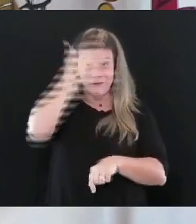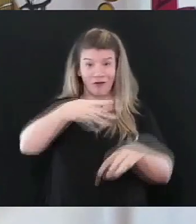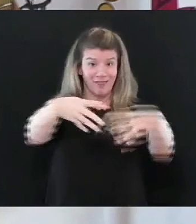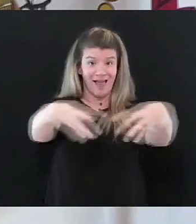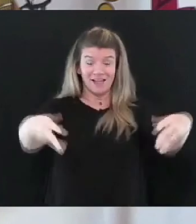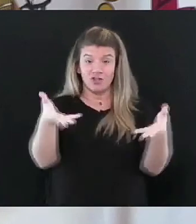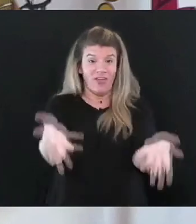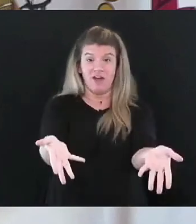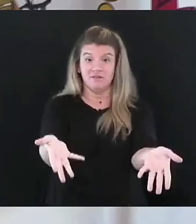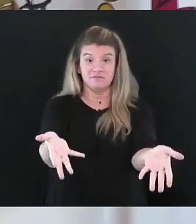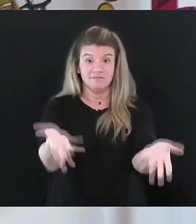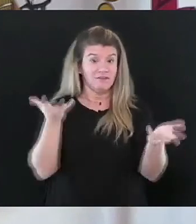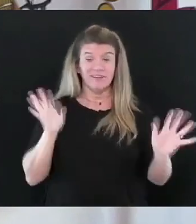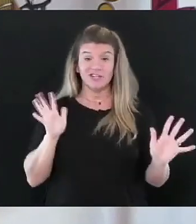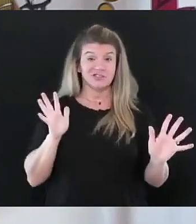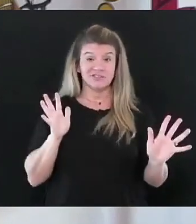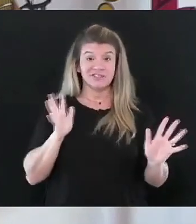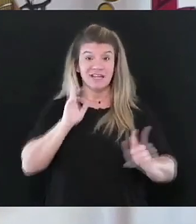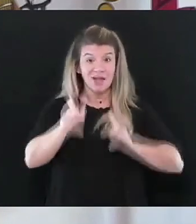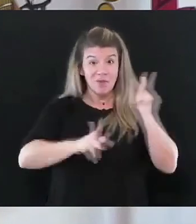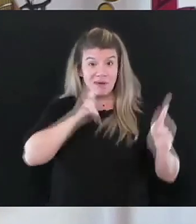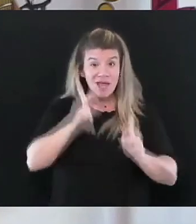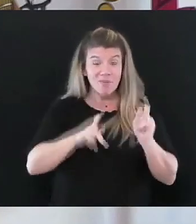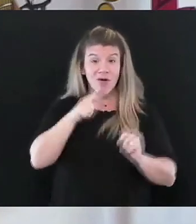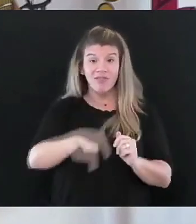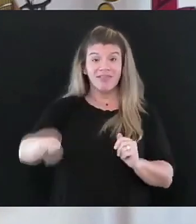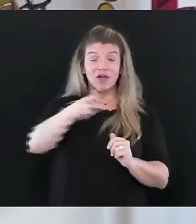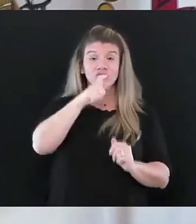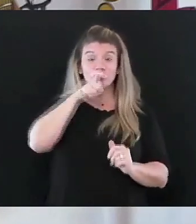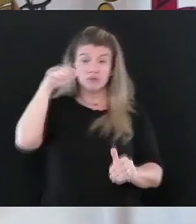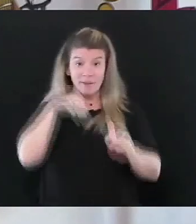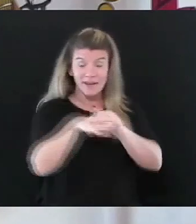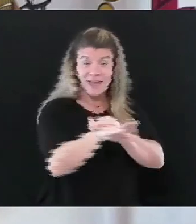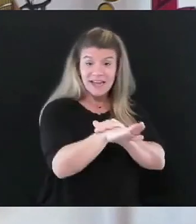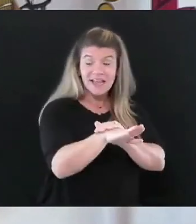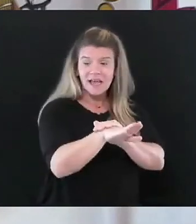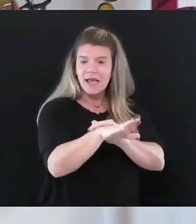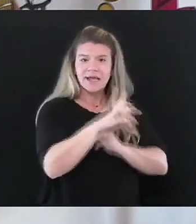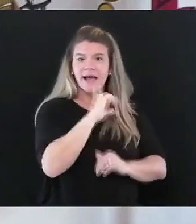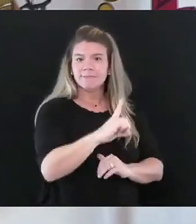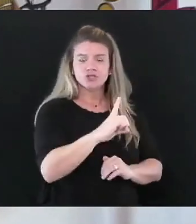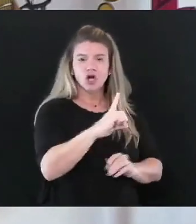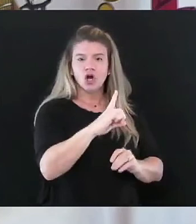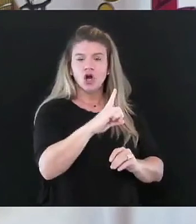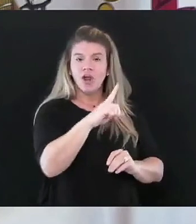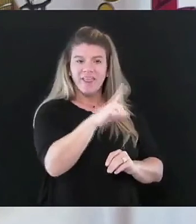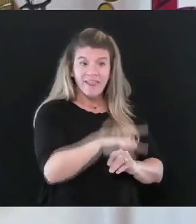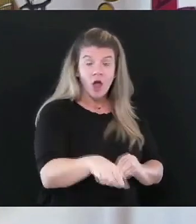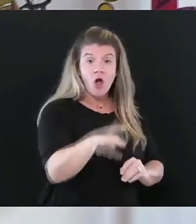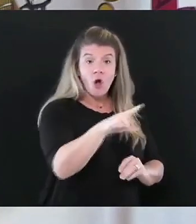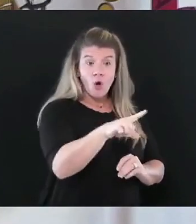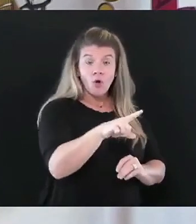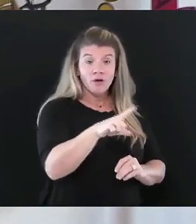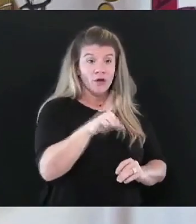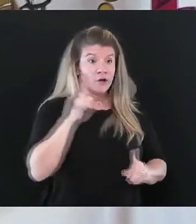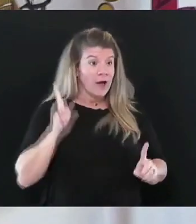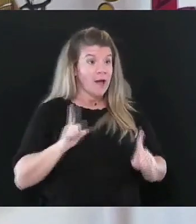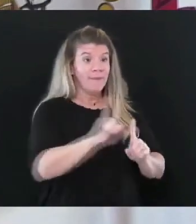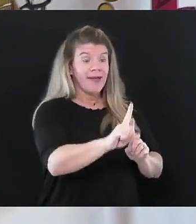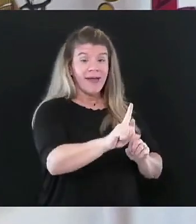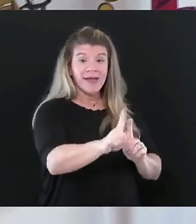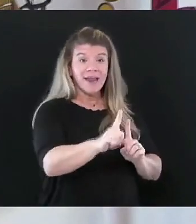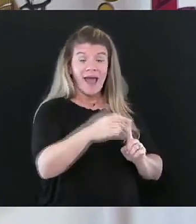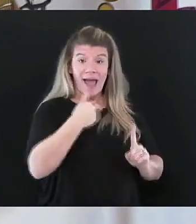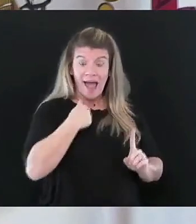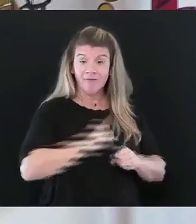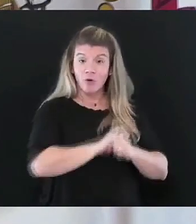you not? All the people that are coming in, I'm sure some of them have come in and have COVID, maybe don't even know